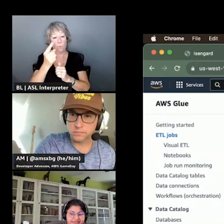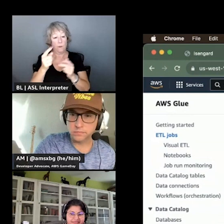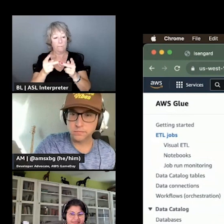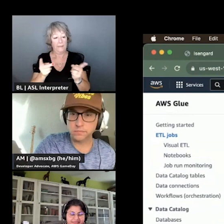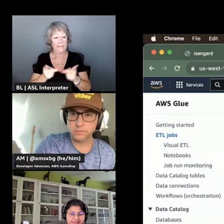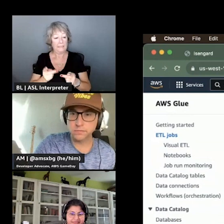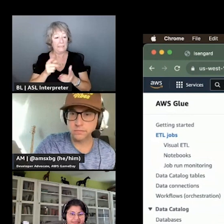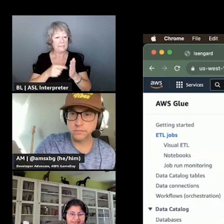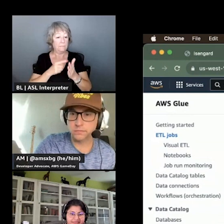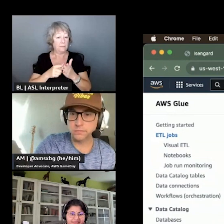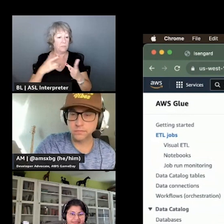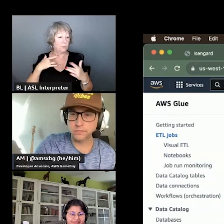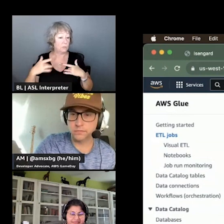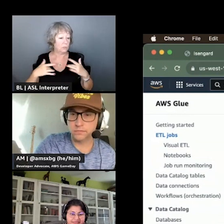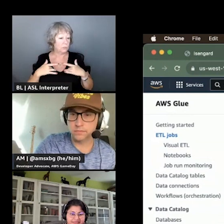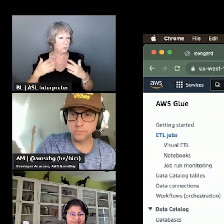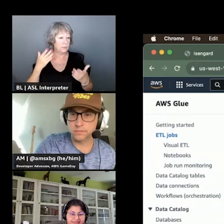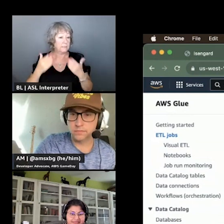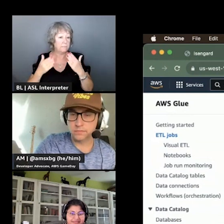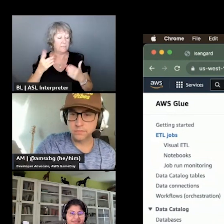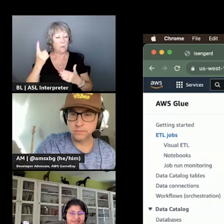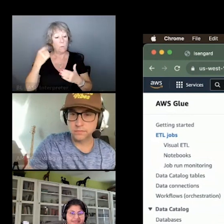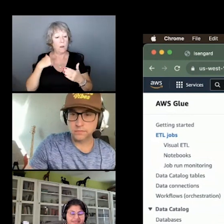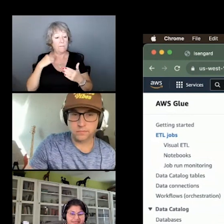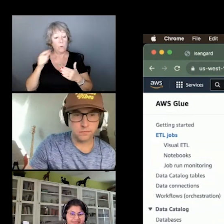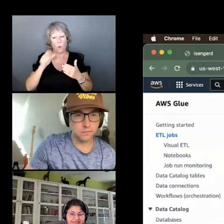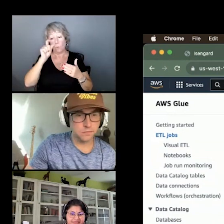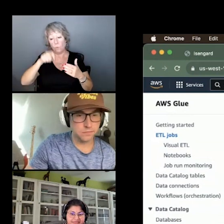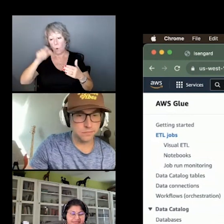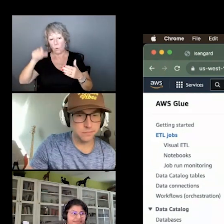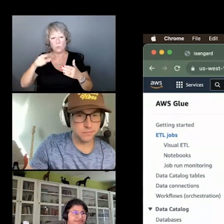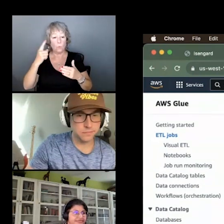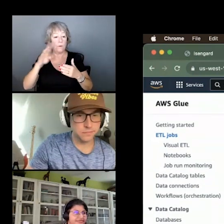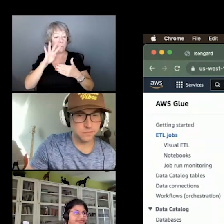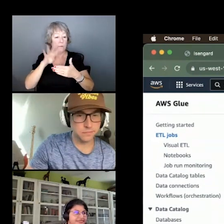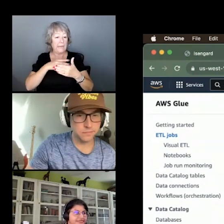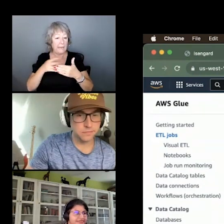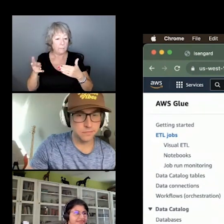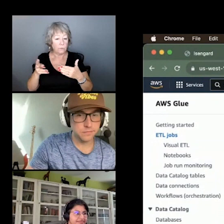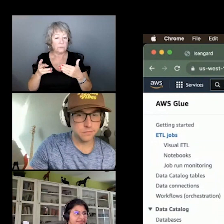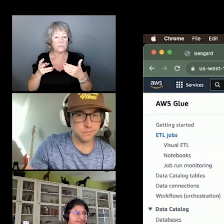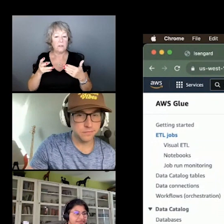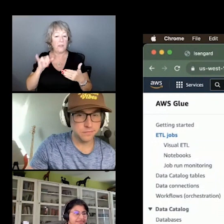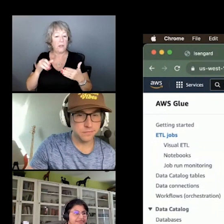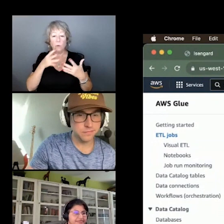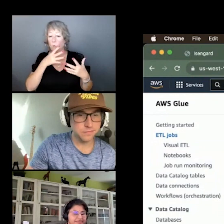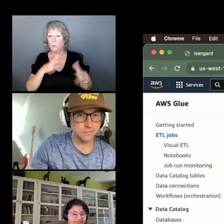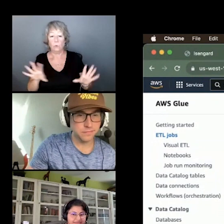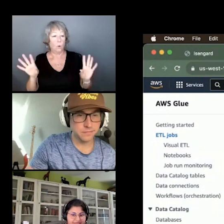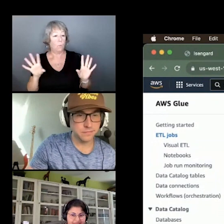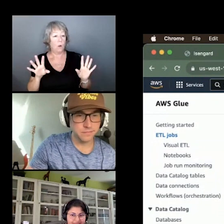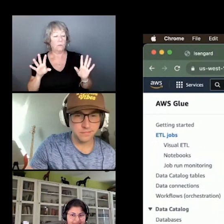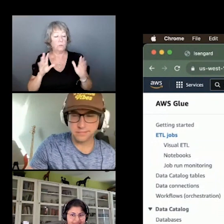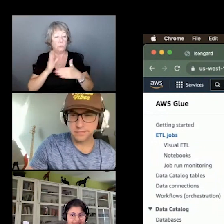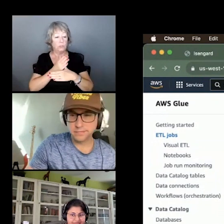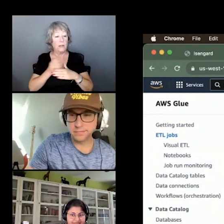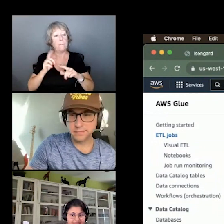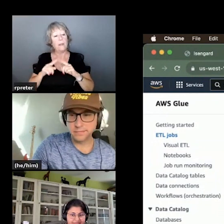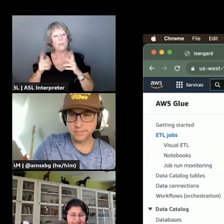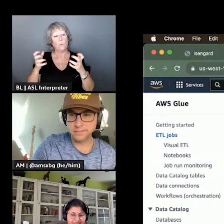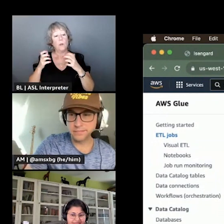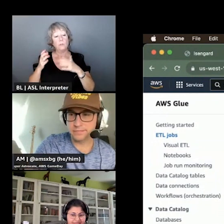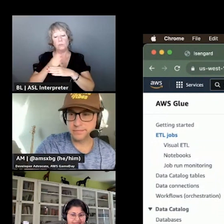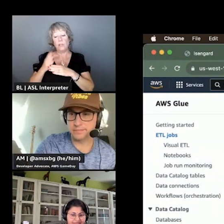because maybe there's something in one of your rows and one of your tables that you don't want to share, but you want to share the majority of everything else.